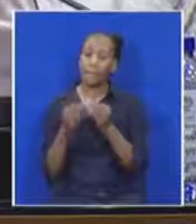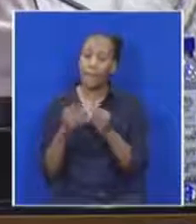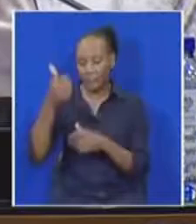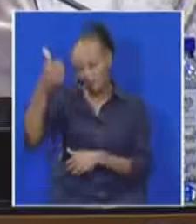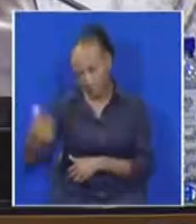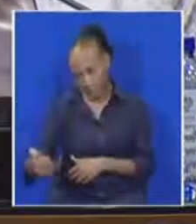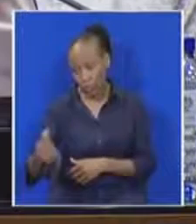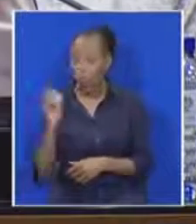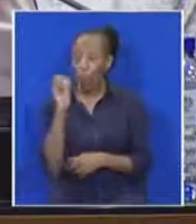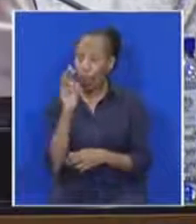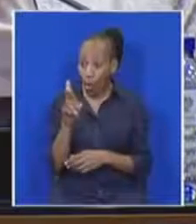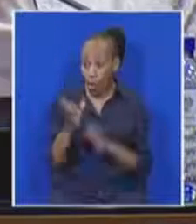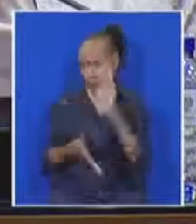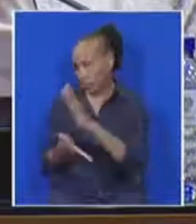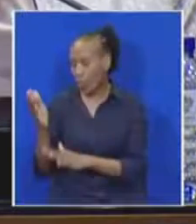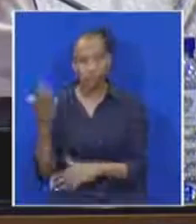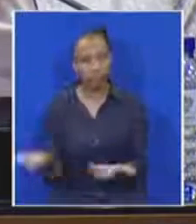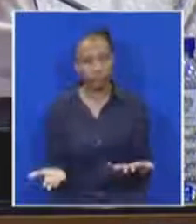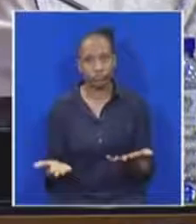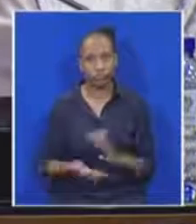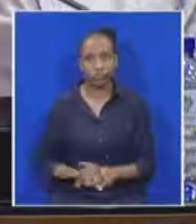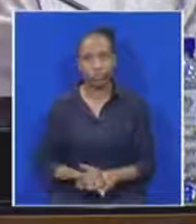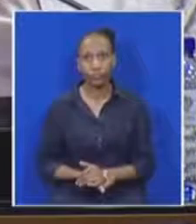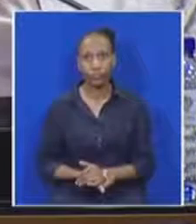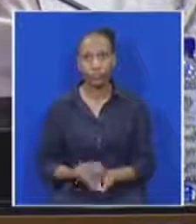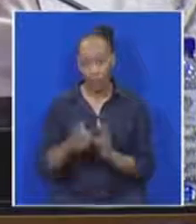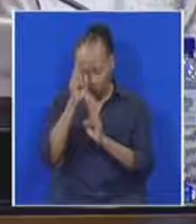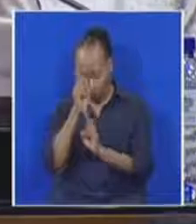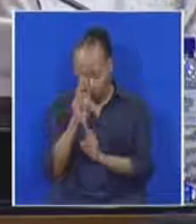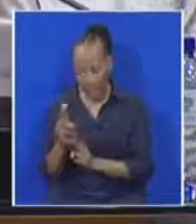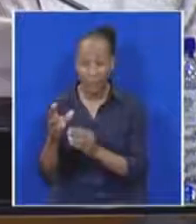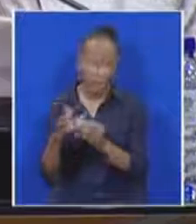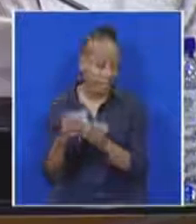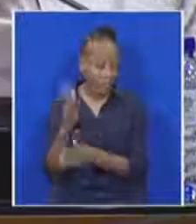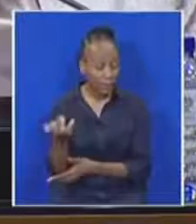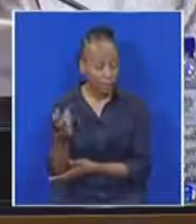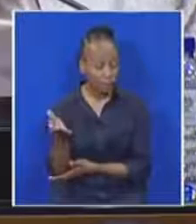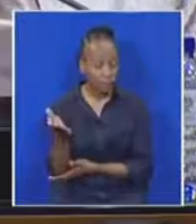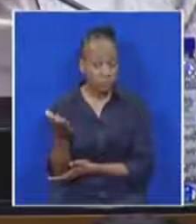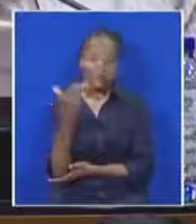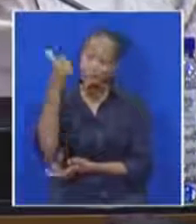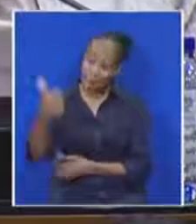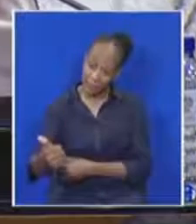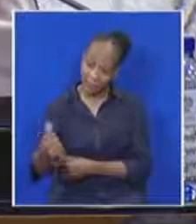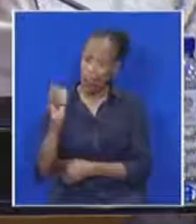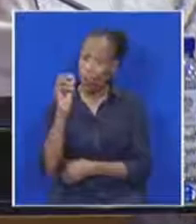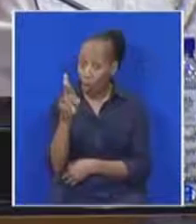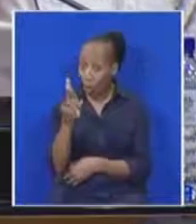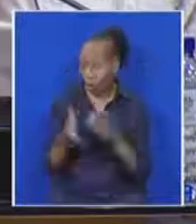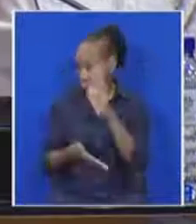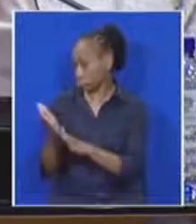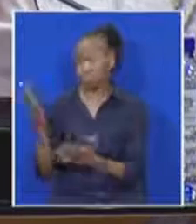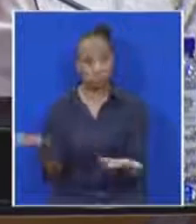seat or leave this house. The glue that binds the people of this country. Honorable member, take your seat or leave this house.